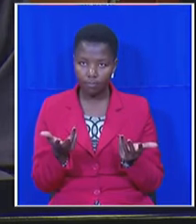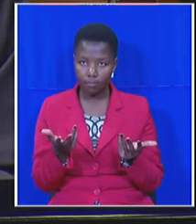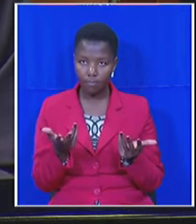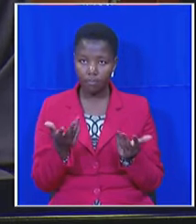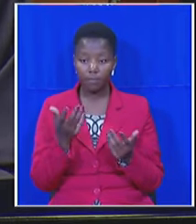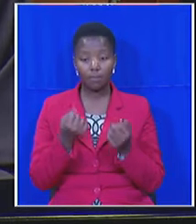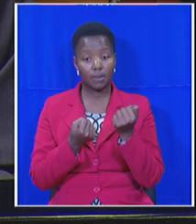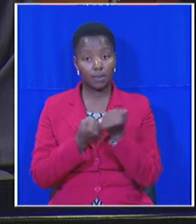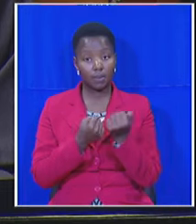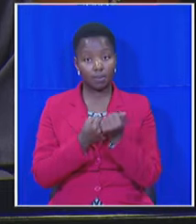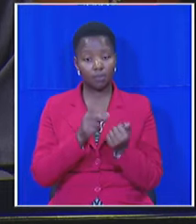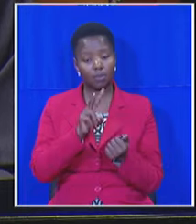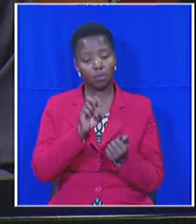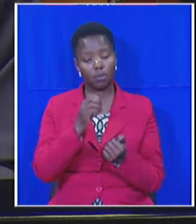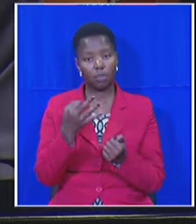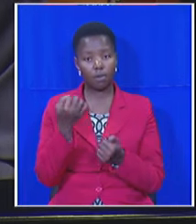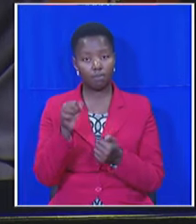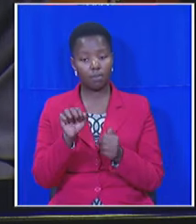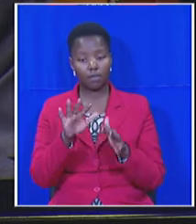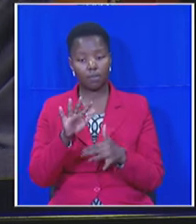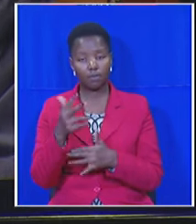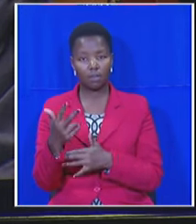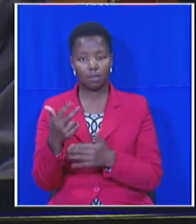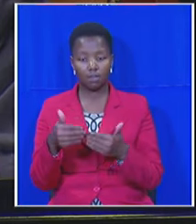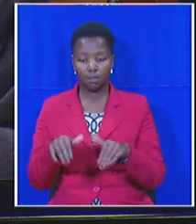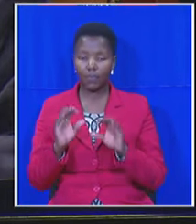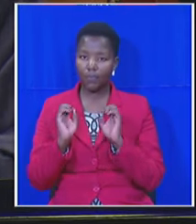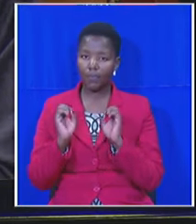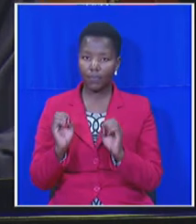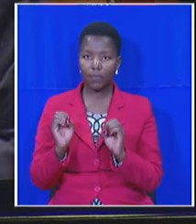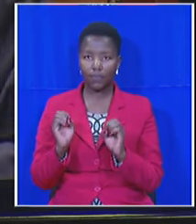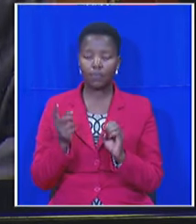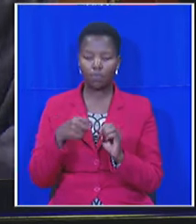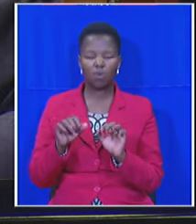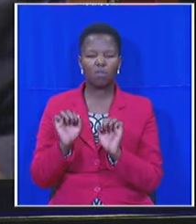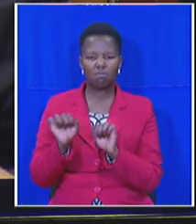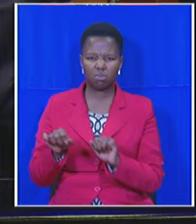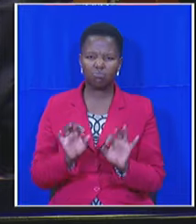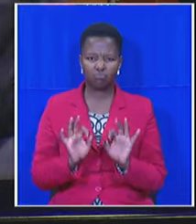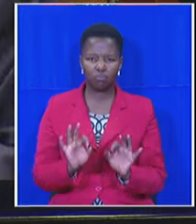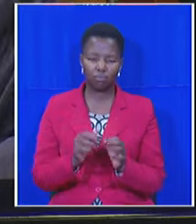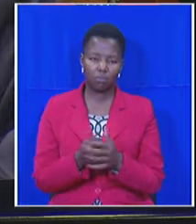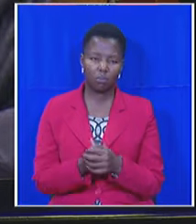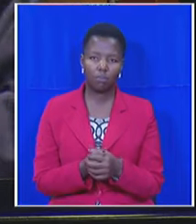Those in favour 203, those against 58, there's no abstentions, and the vote is accordingly agreed to.